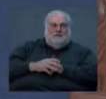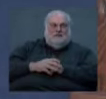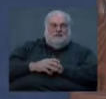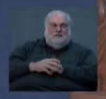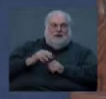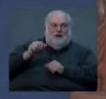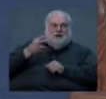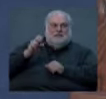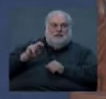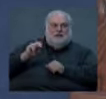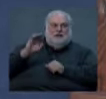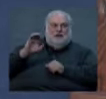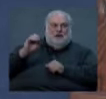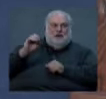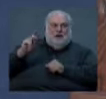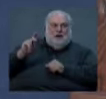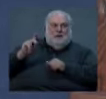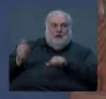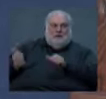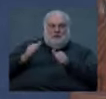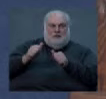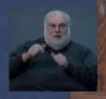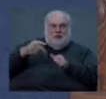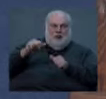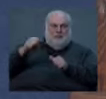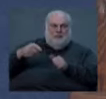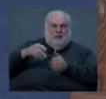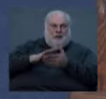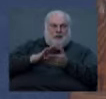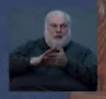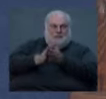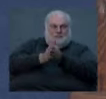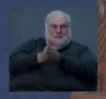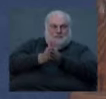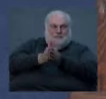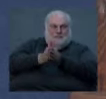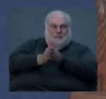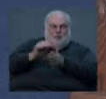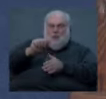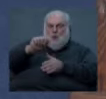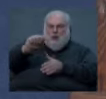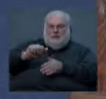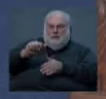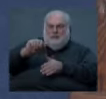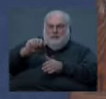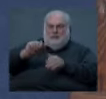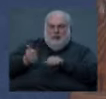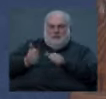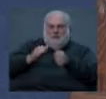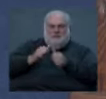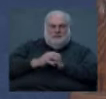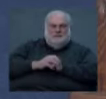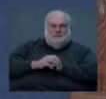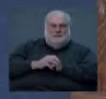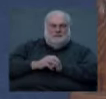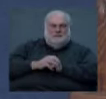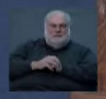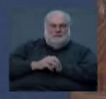I'm Austin Crook. I go to the Baptist Preparatory School, and I'm looking to go to Ouachita Baptist.